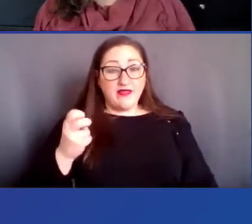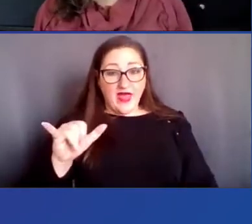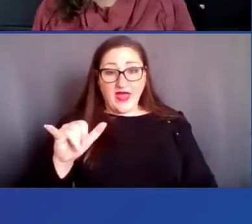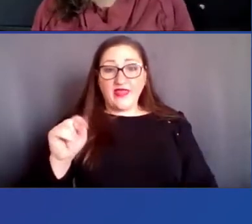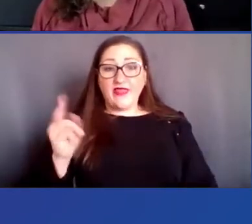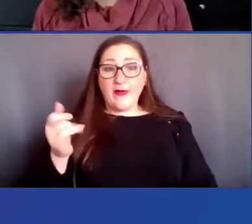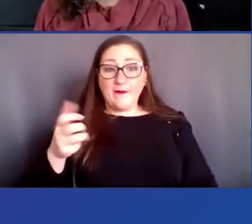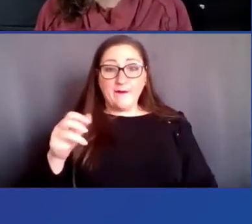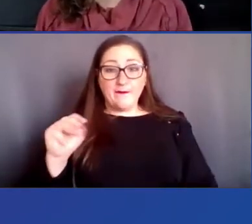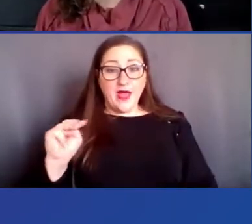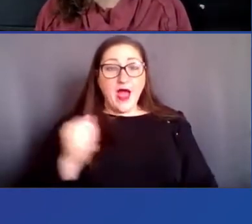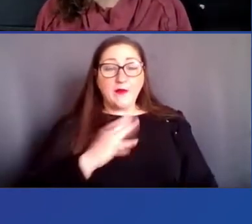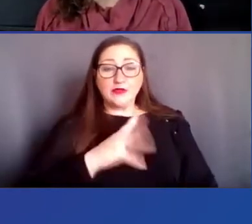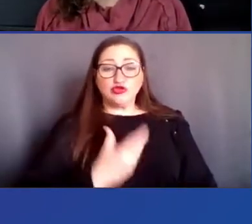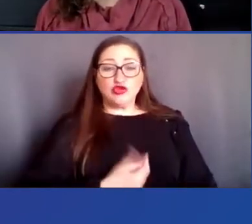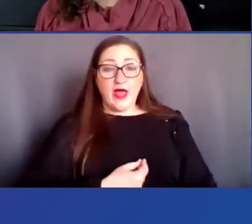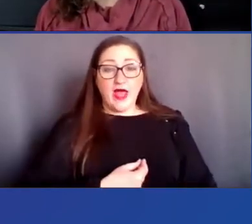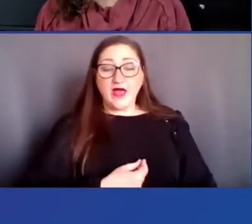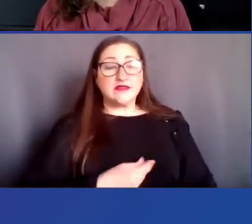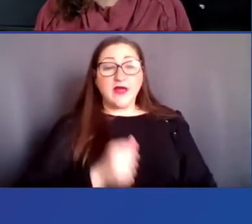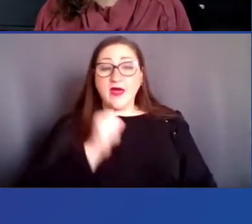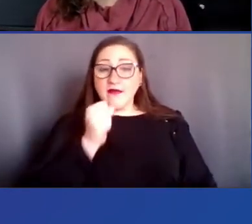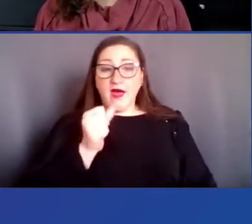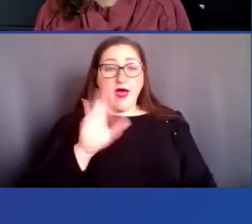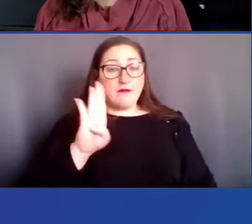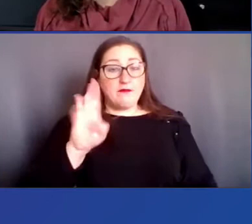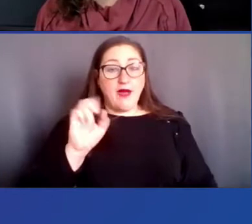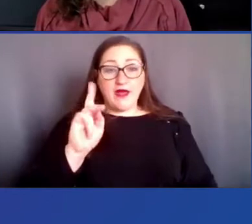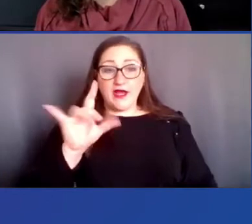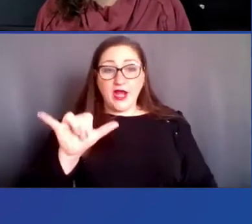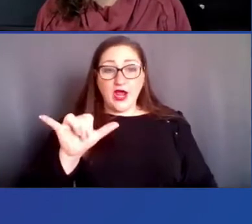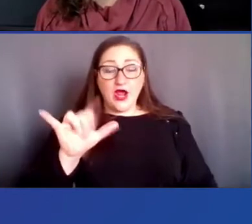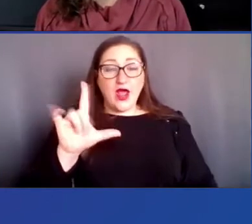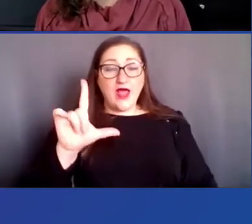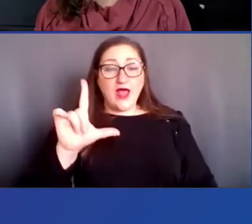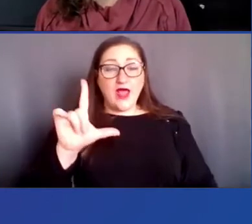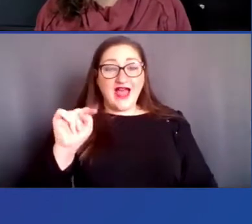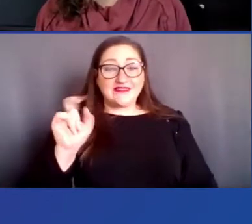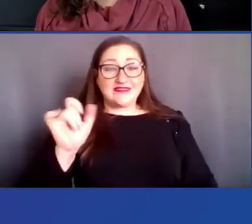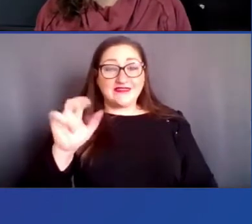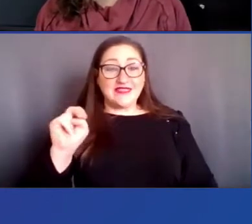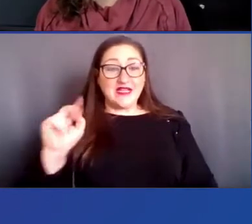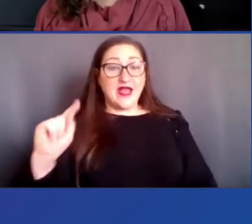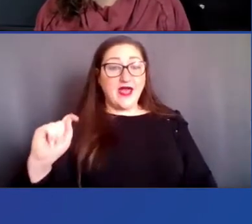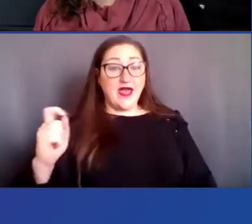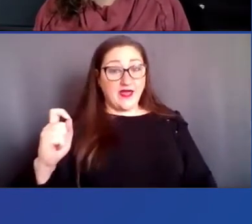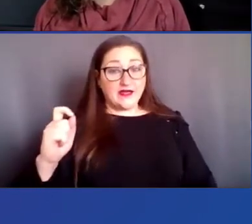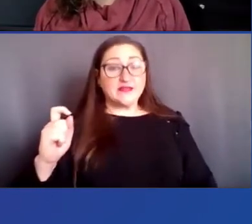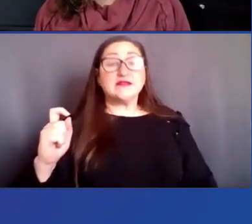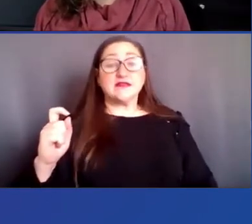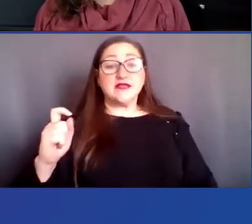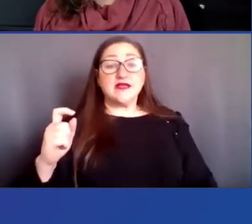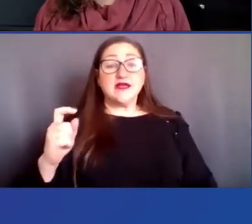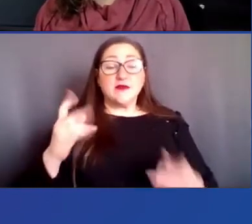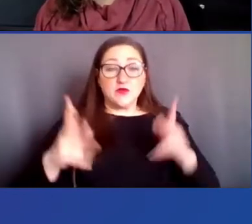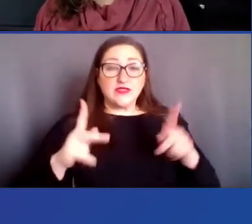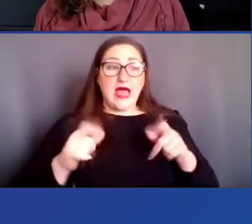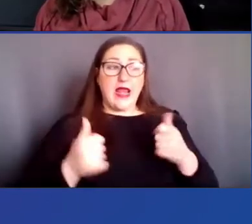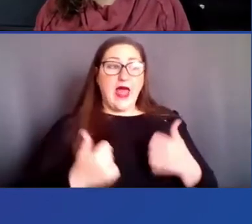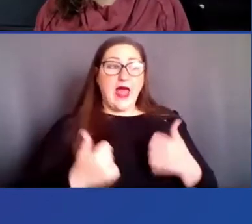non-binary Latinx individual. I reside in the Canarsie Lenape region in